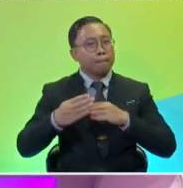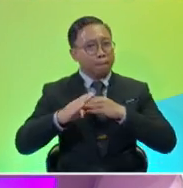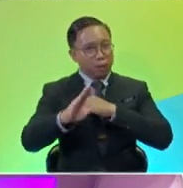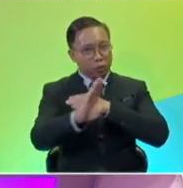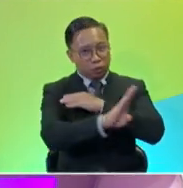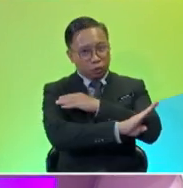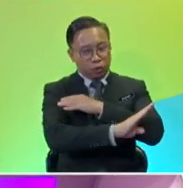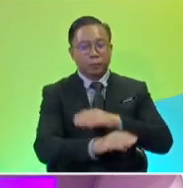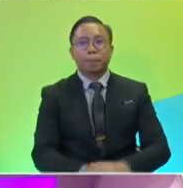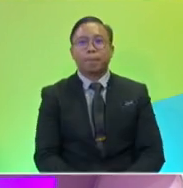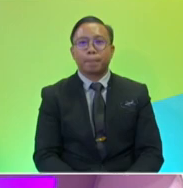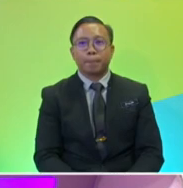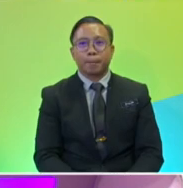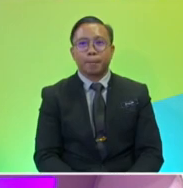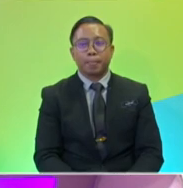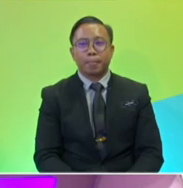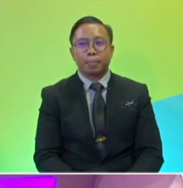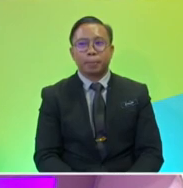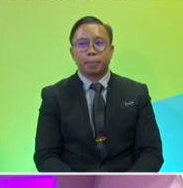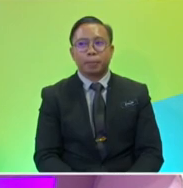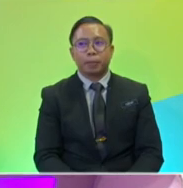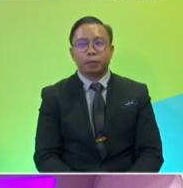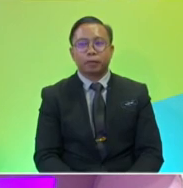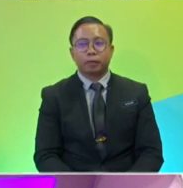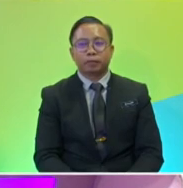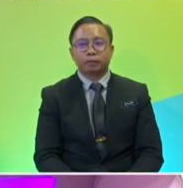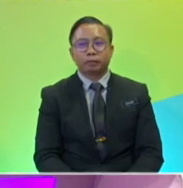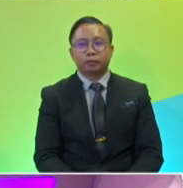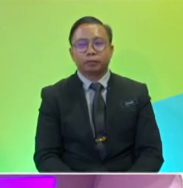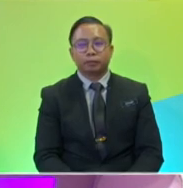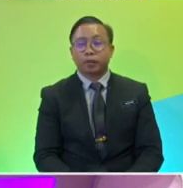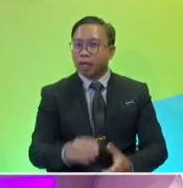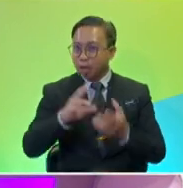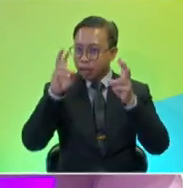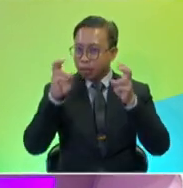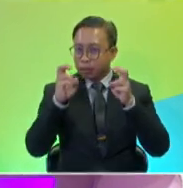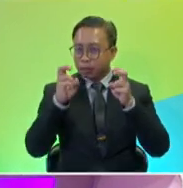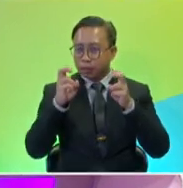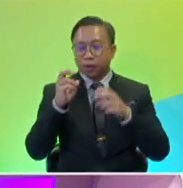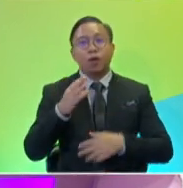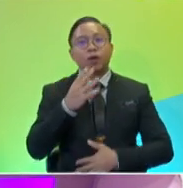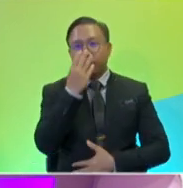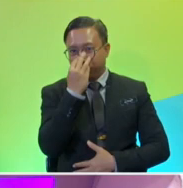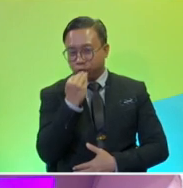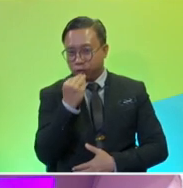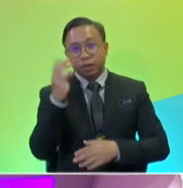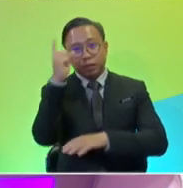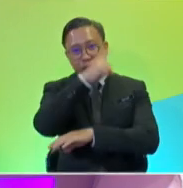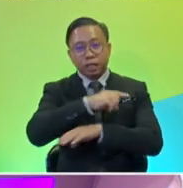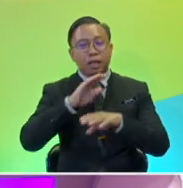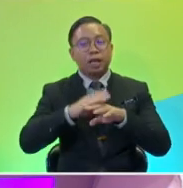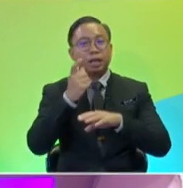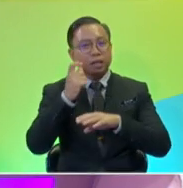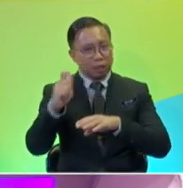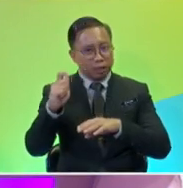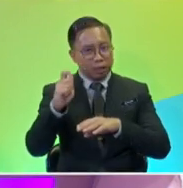down. Right. Okay, the title of our lesson today is Fun Day at the Beach.